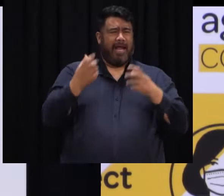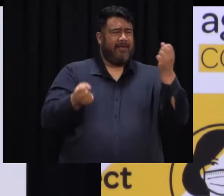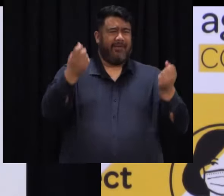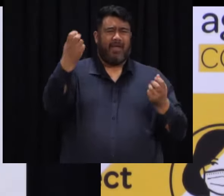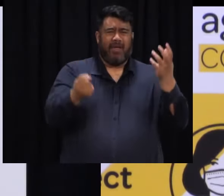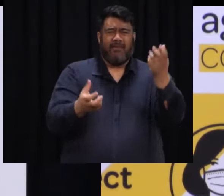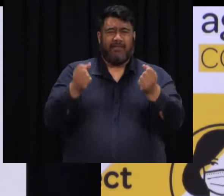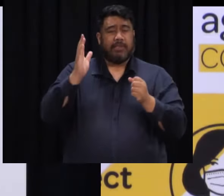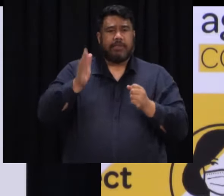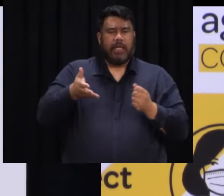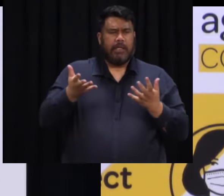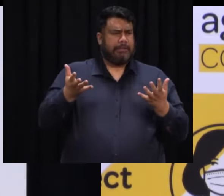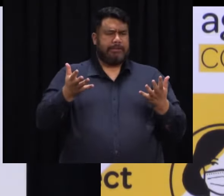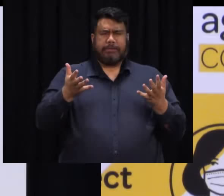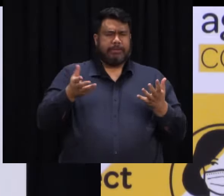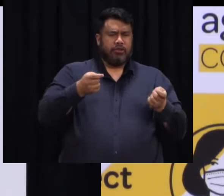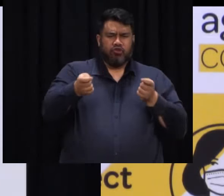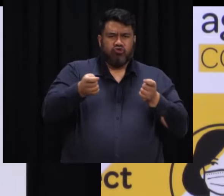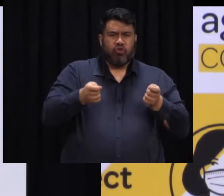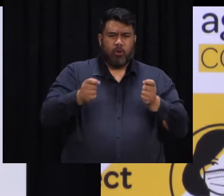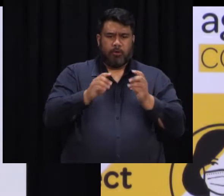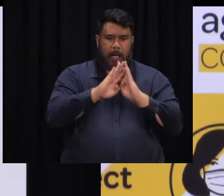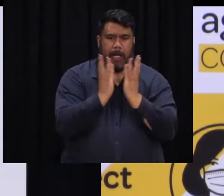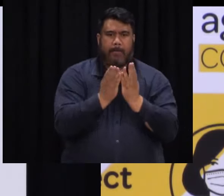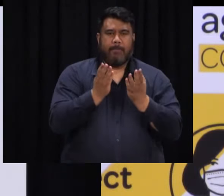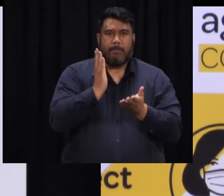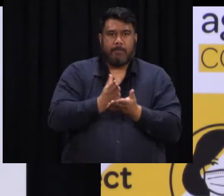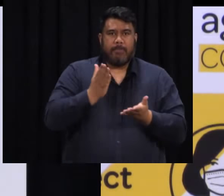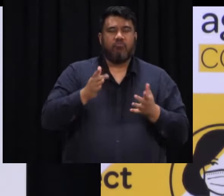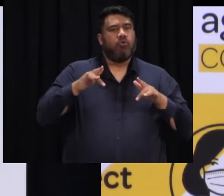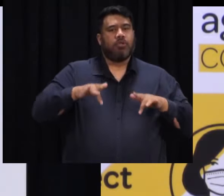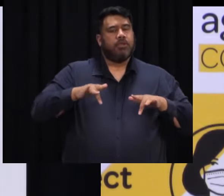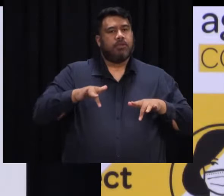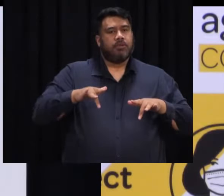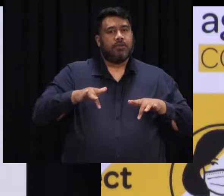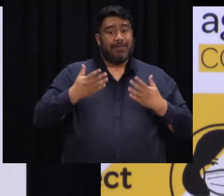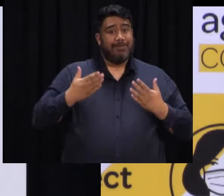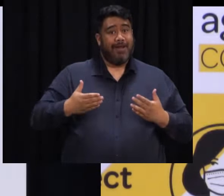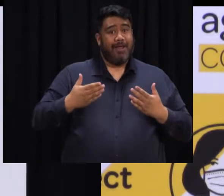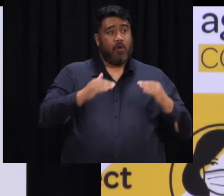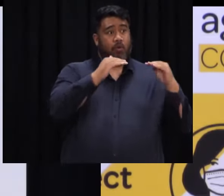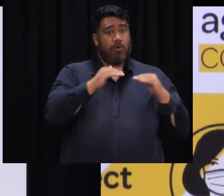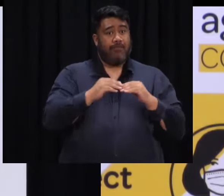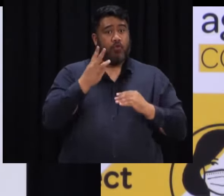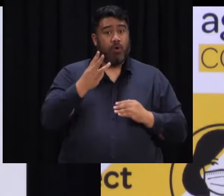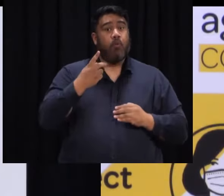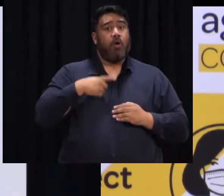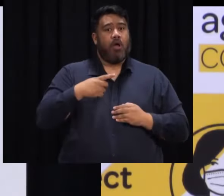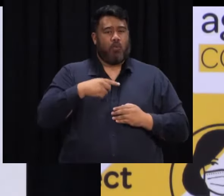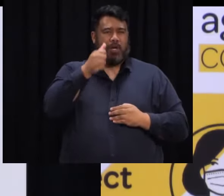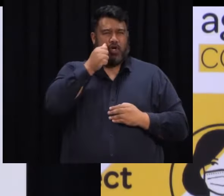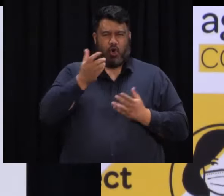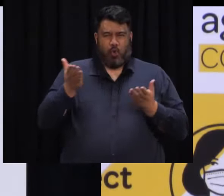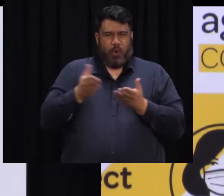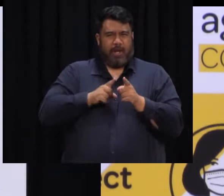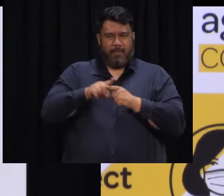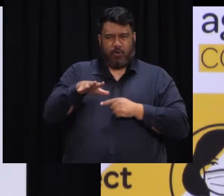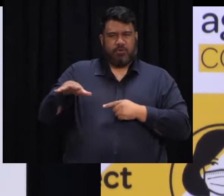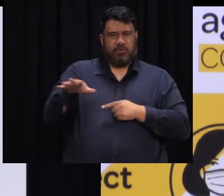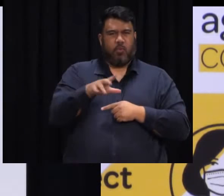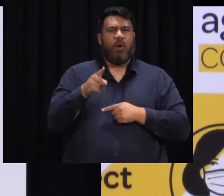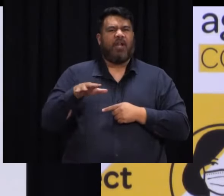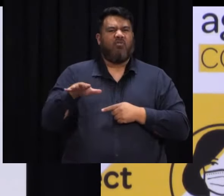they're not as smooth, totally smooth yet, but much smoother than they were. The second comment I would make, and again this reiterates what the Prime Minister